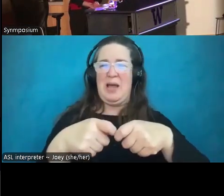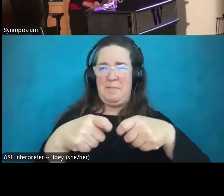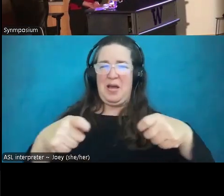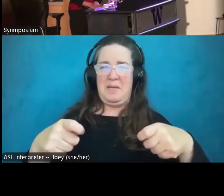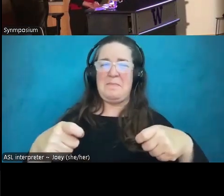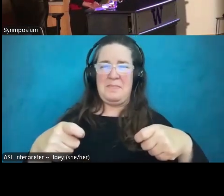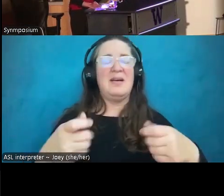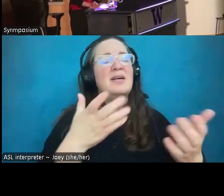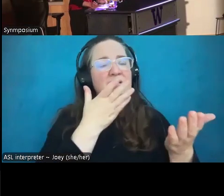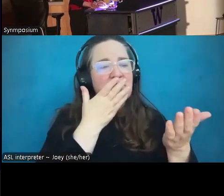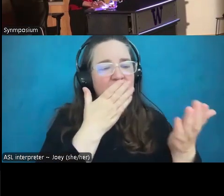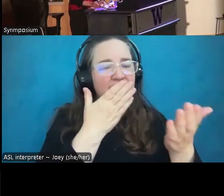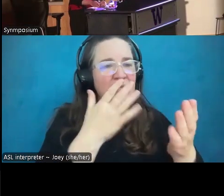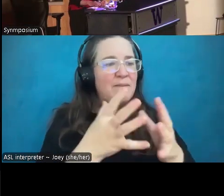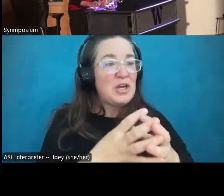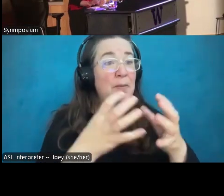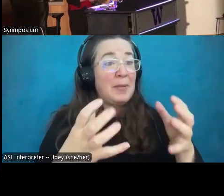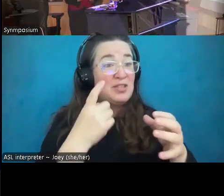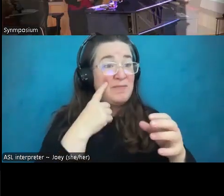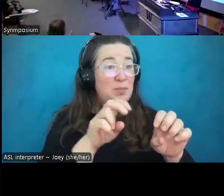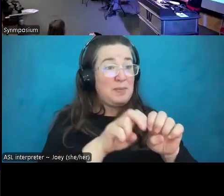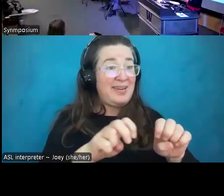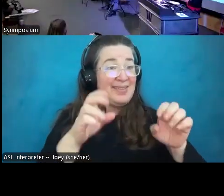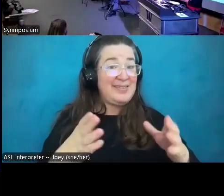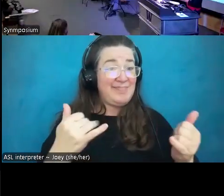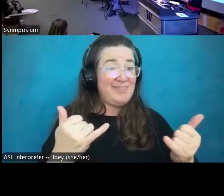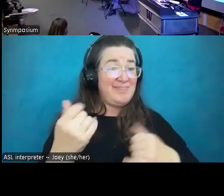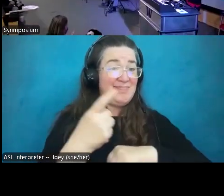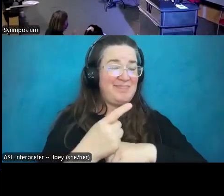you very much to all our panelists.